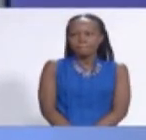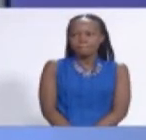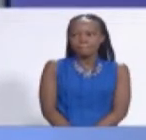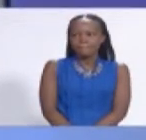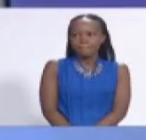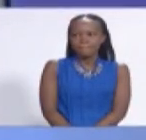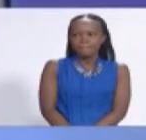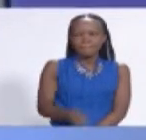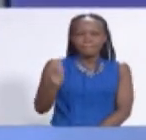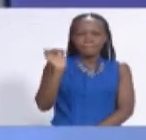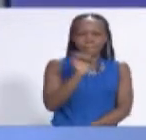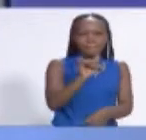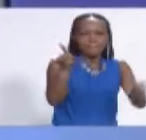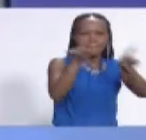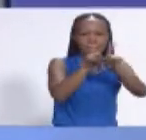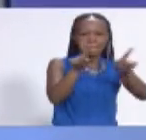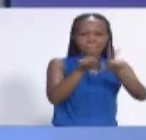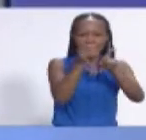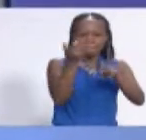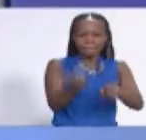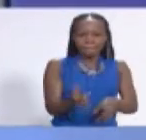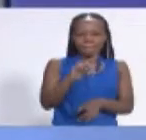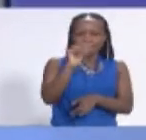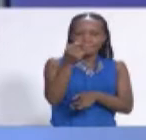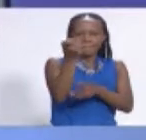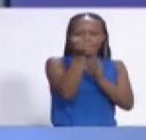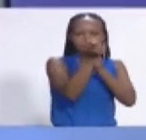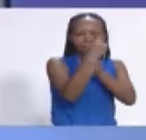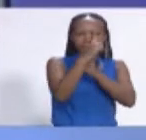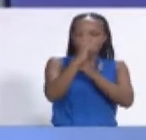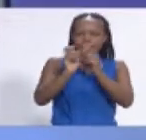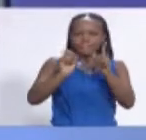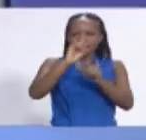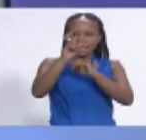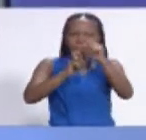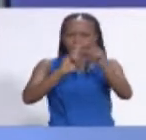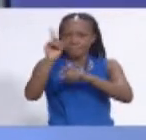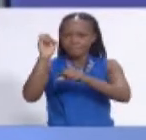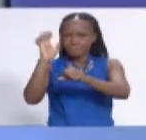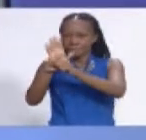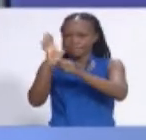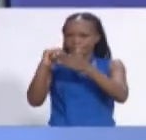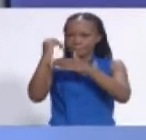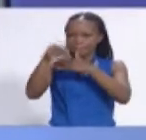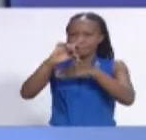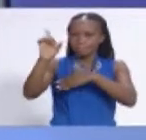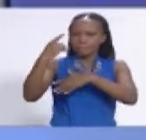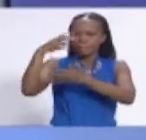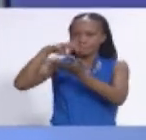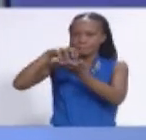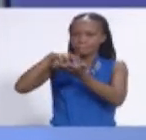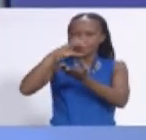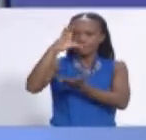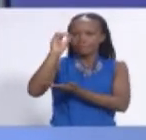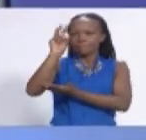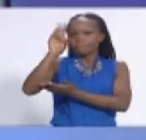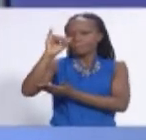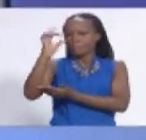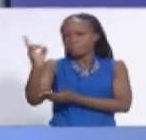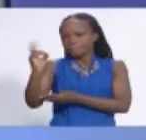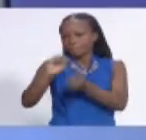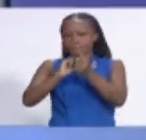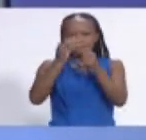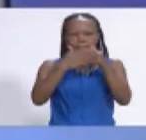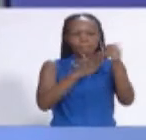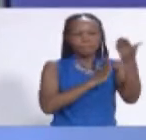Right, and still on the theme, Kenyans have raised questions after the first case of COVID-19 was confirmed in the country